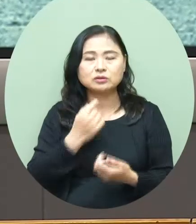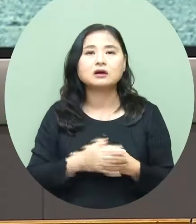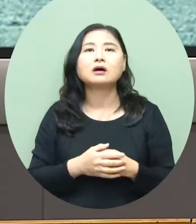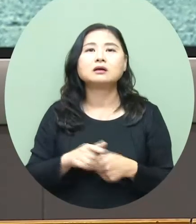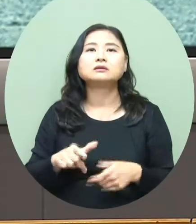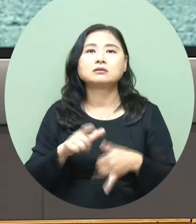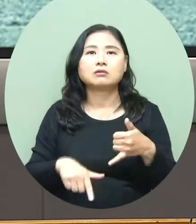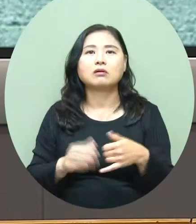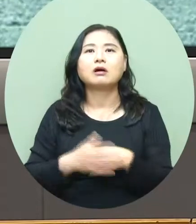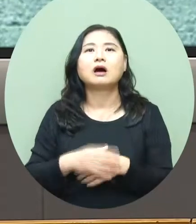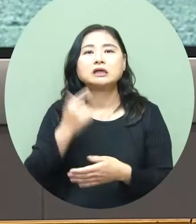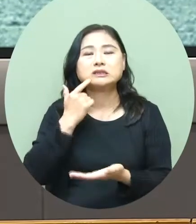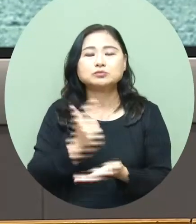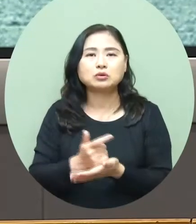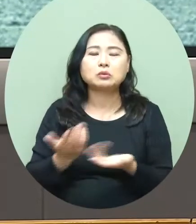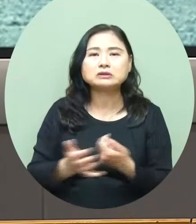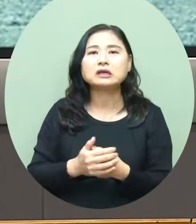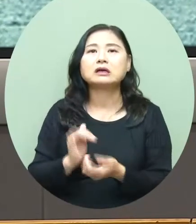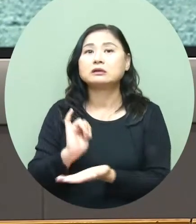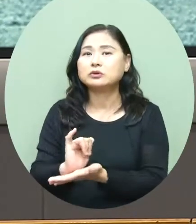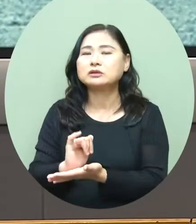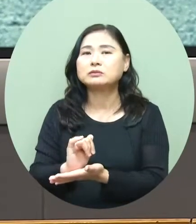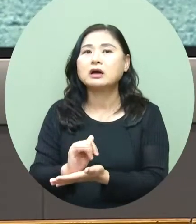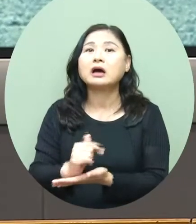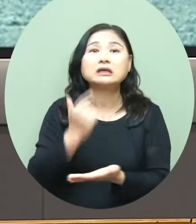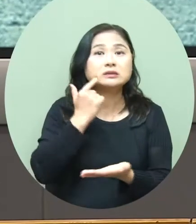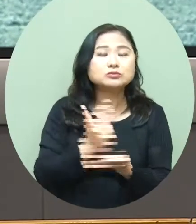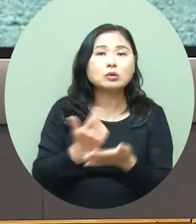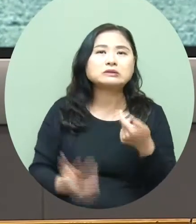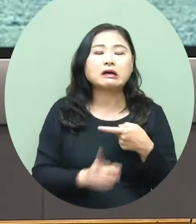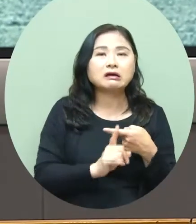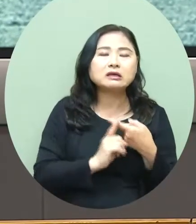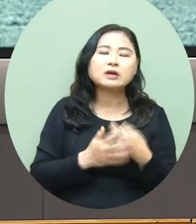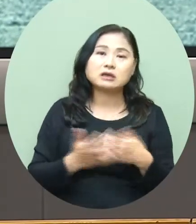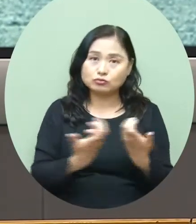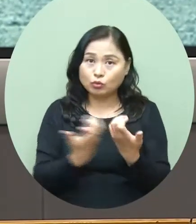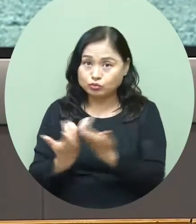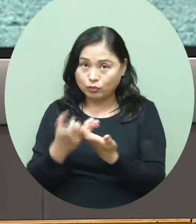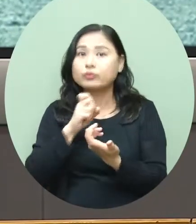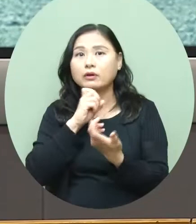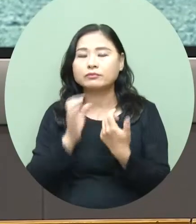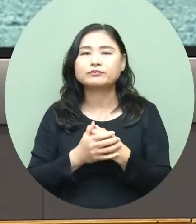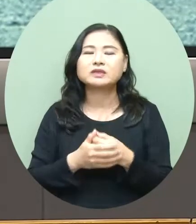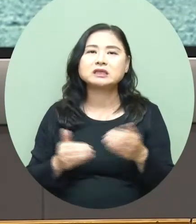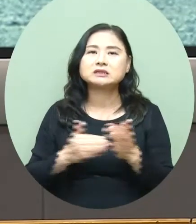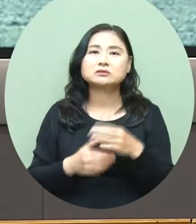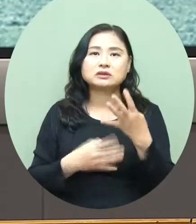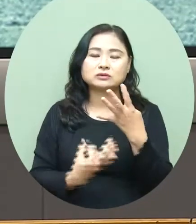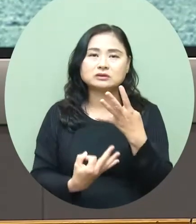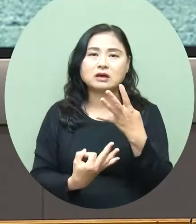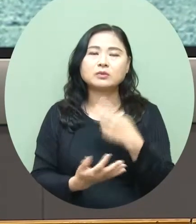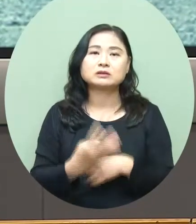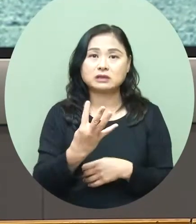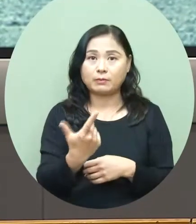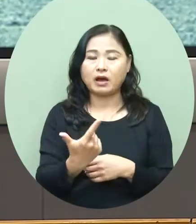were in critical condition. For cases determined as serious or critical, we tallied the number of such cases. As of